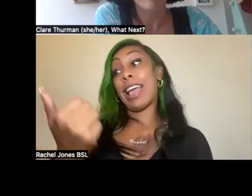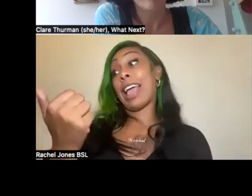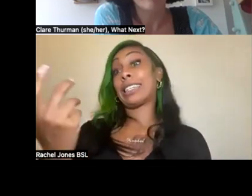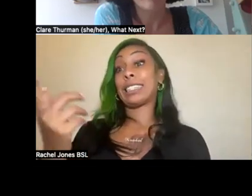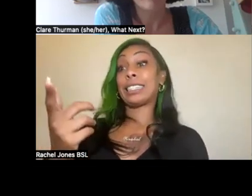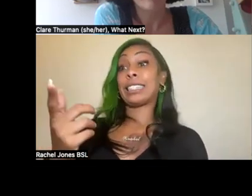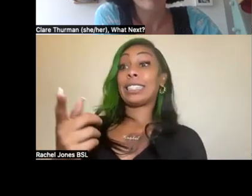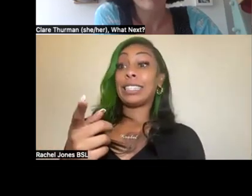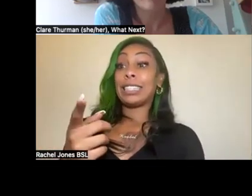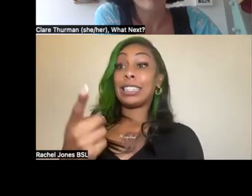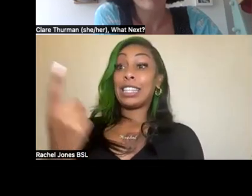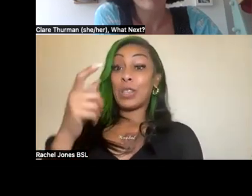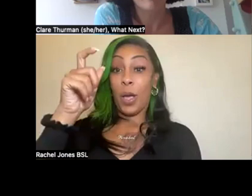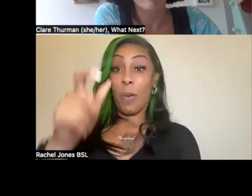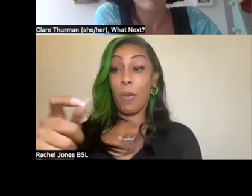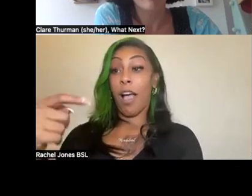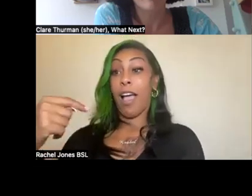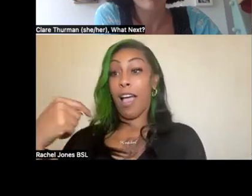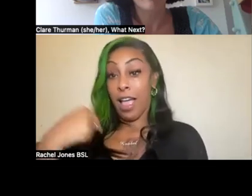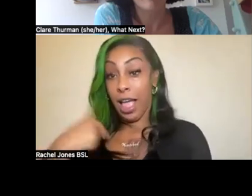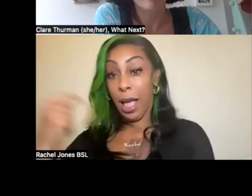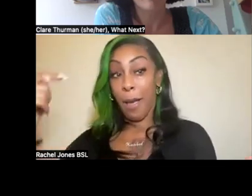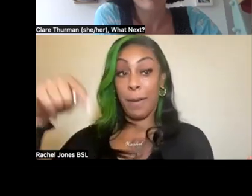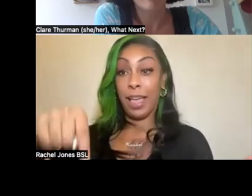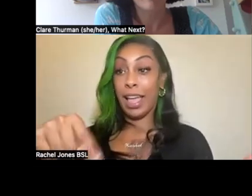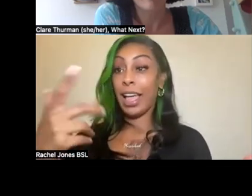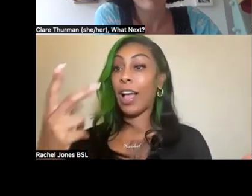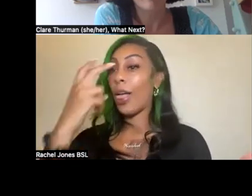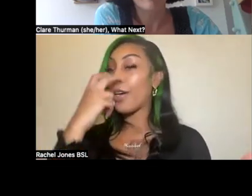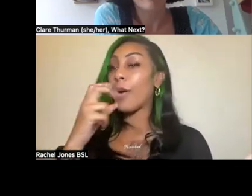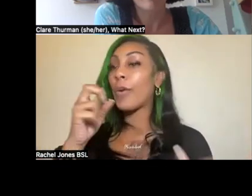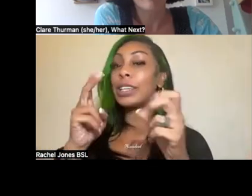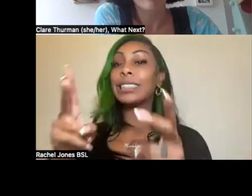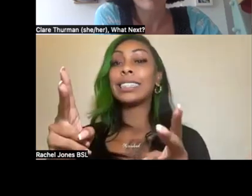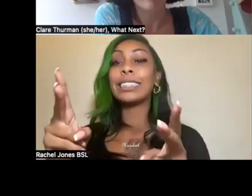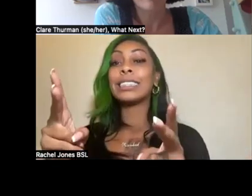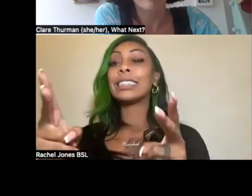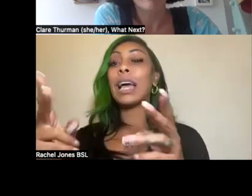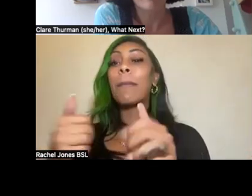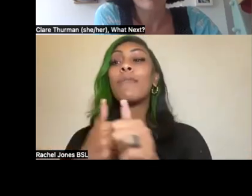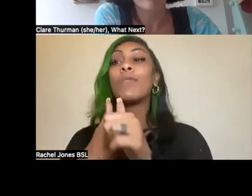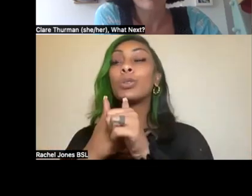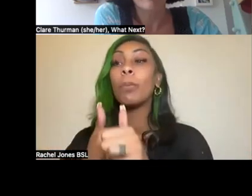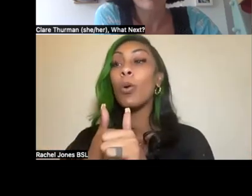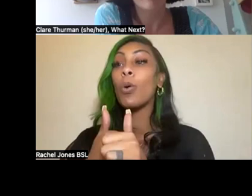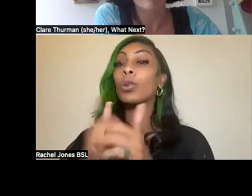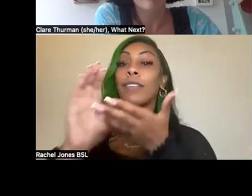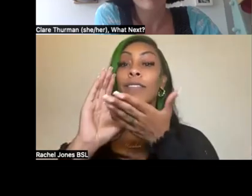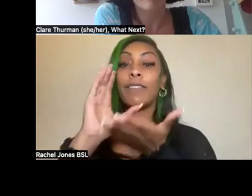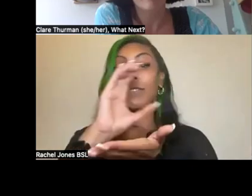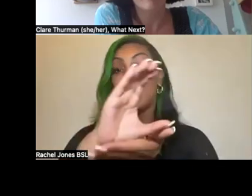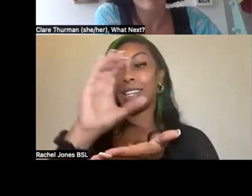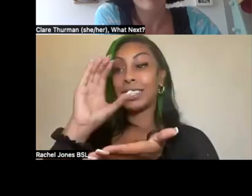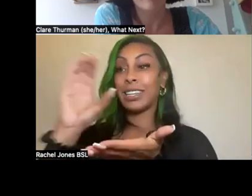like me ended up being here. And then there was no system for supporting that when funds moved away and when we hit